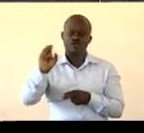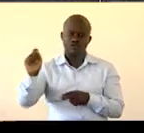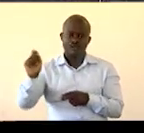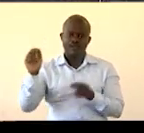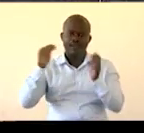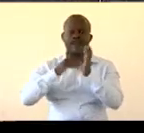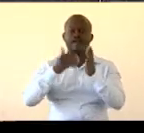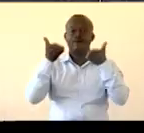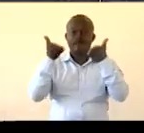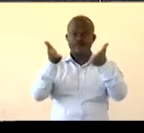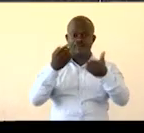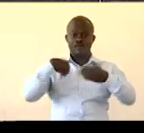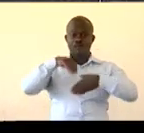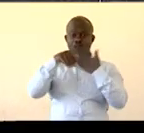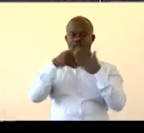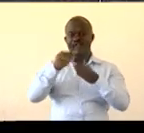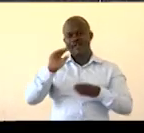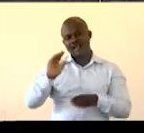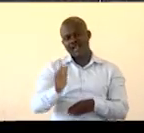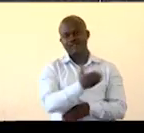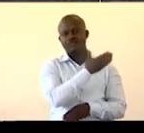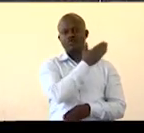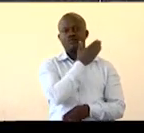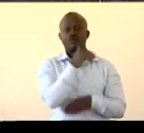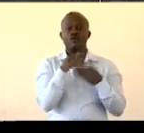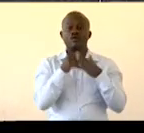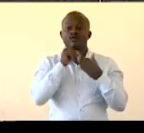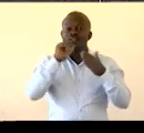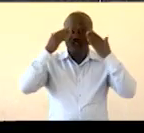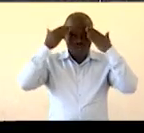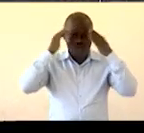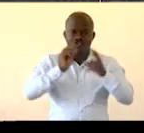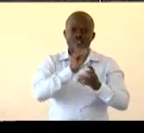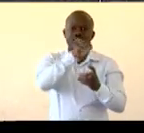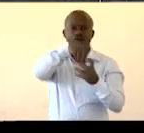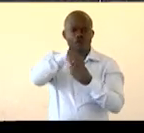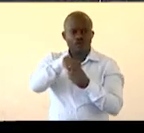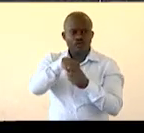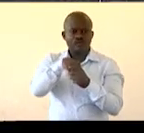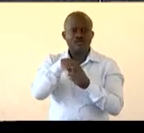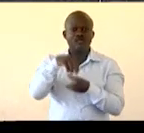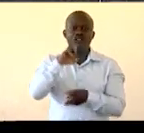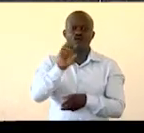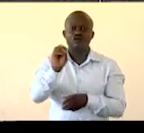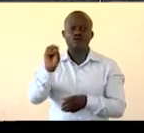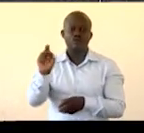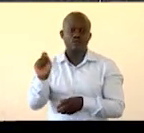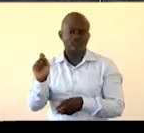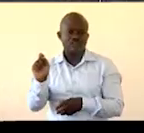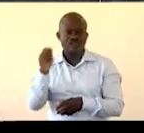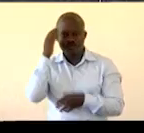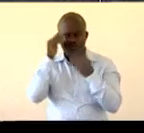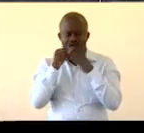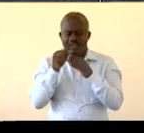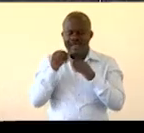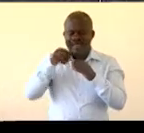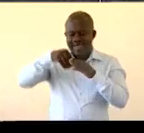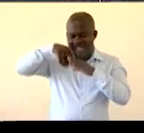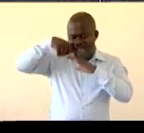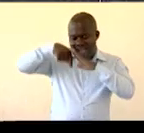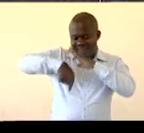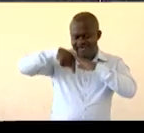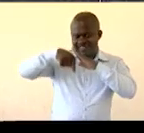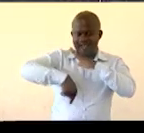here we exclude, we don't include roots because they are